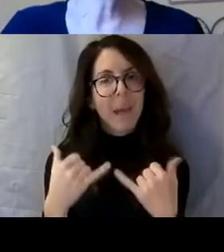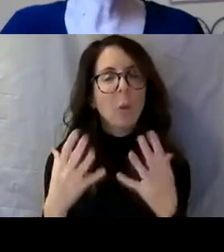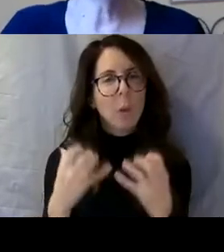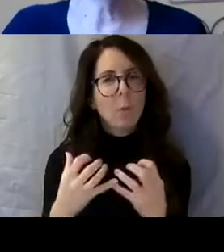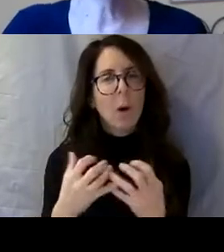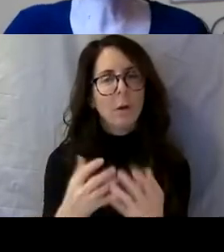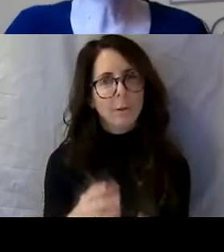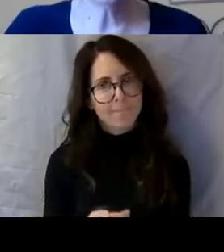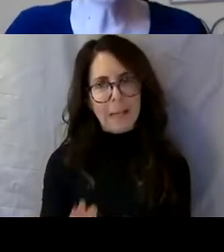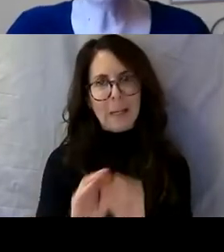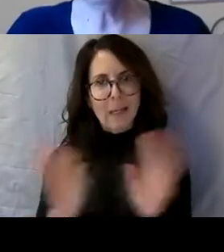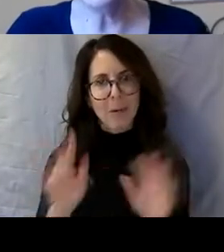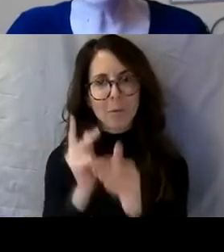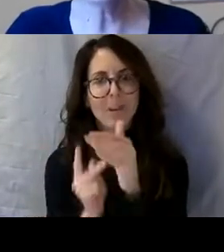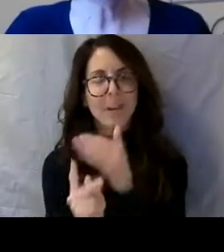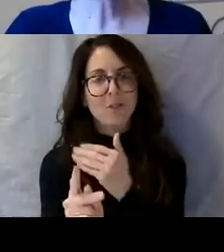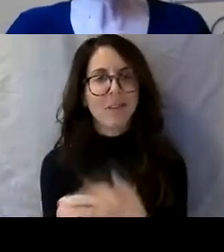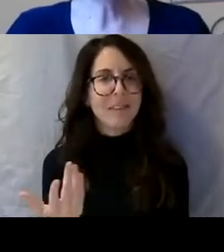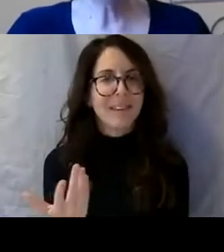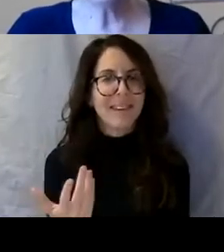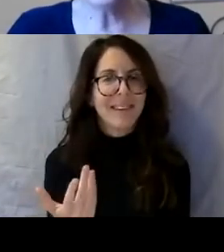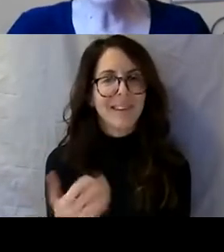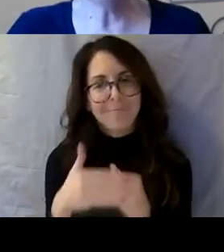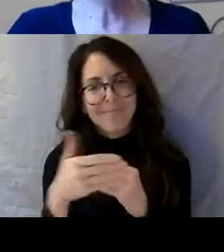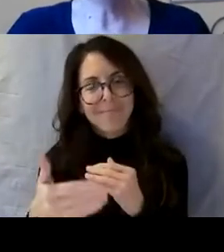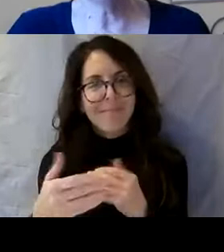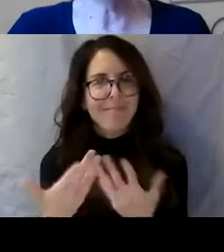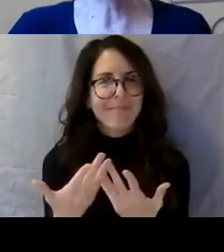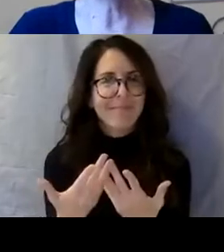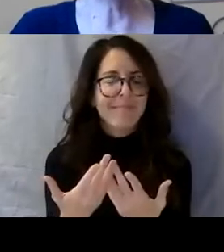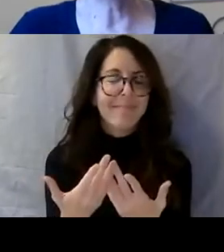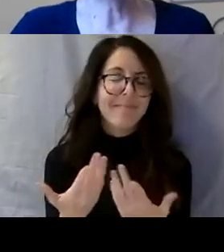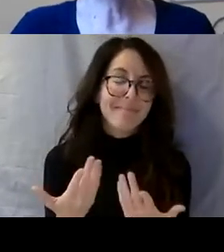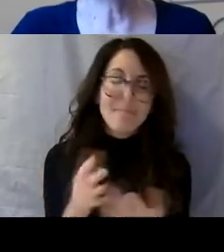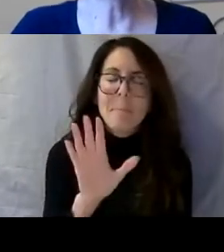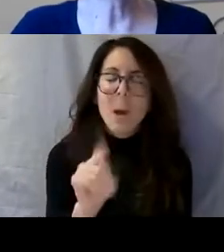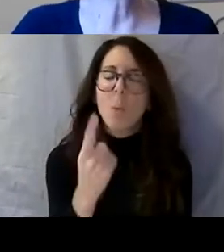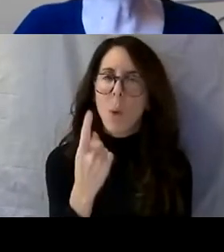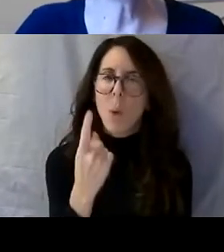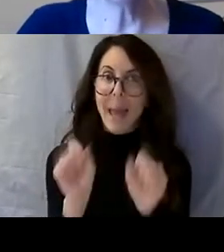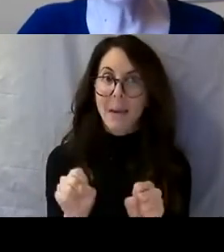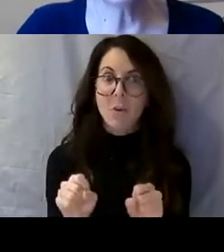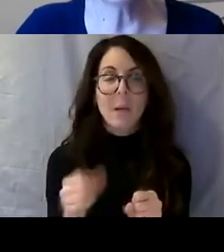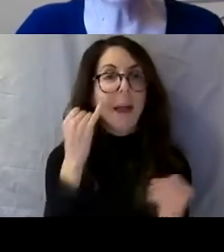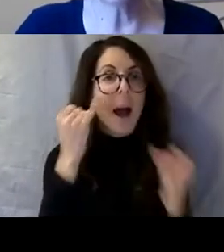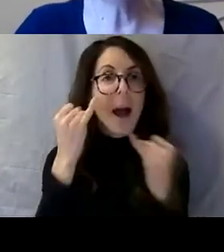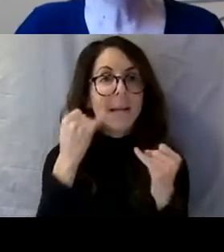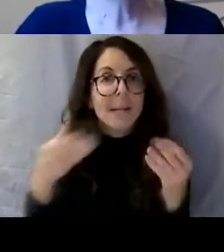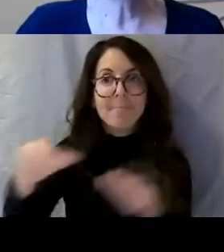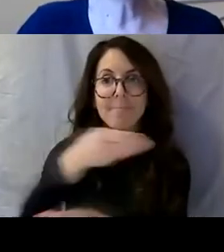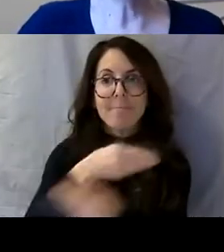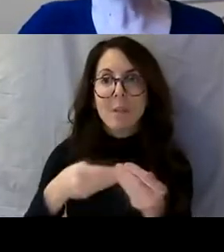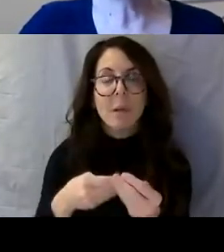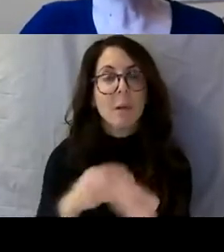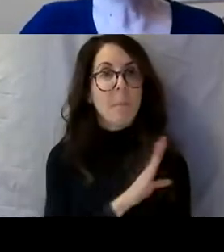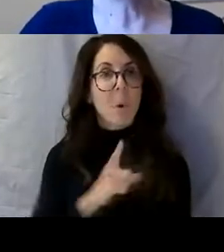of the future of our sector, alas. But what we can do are bring forward some ideas on what boards should focus on to